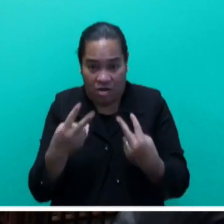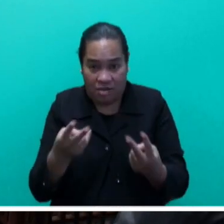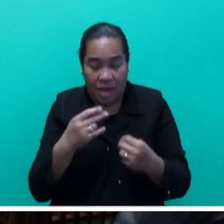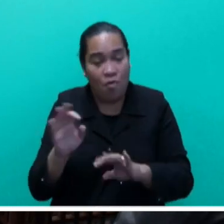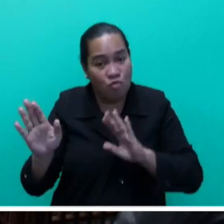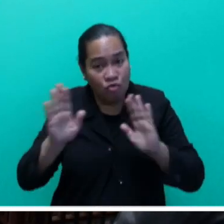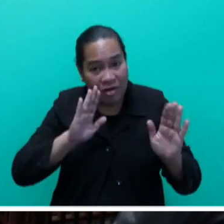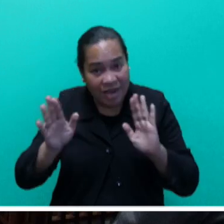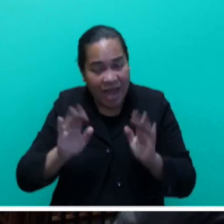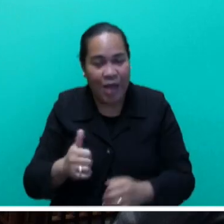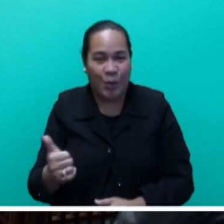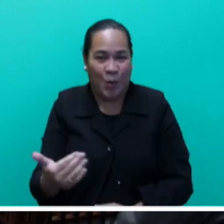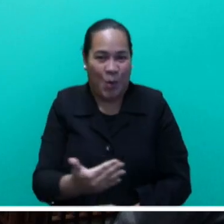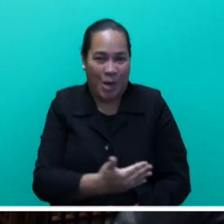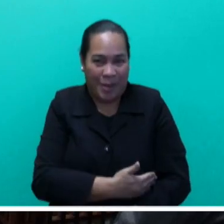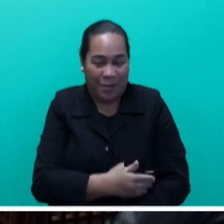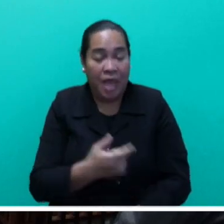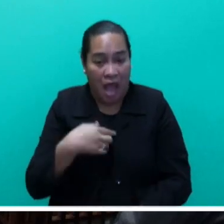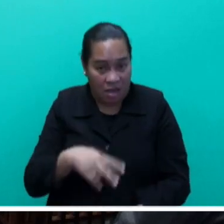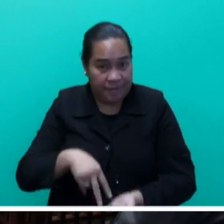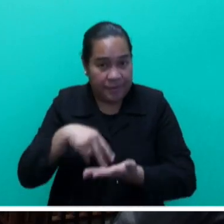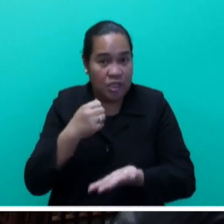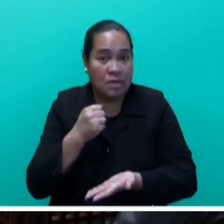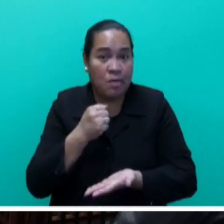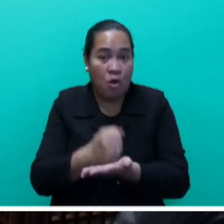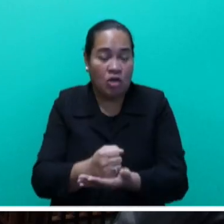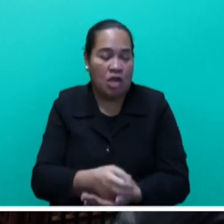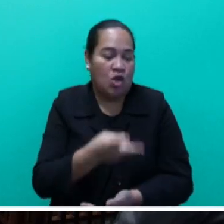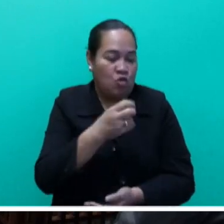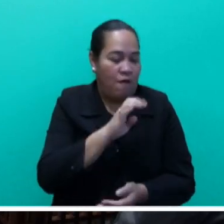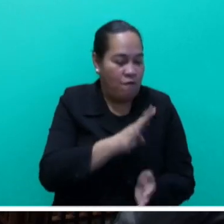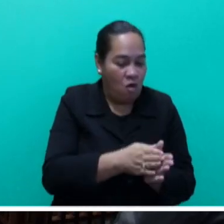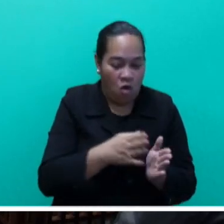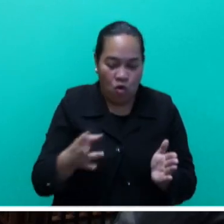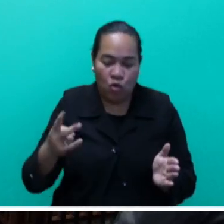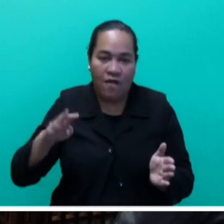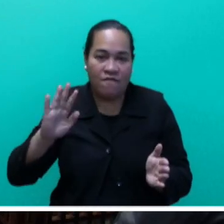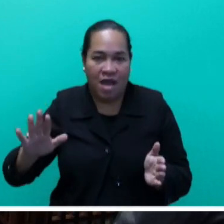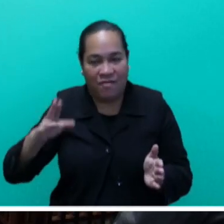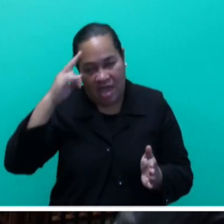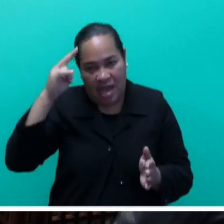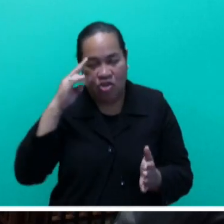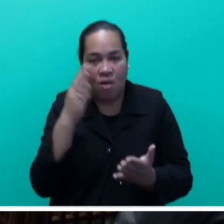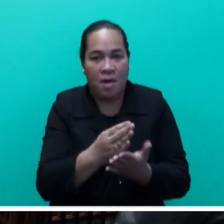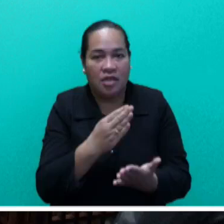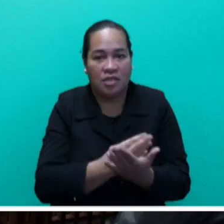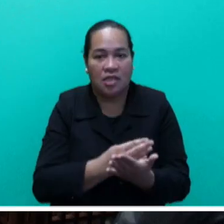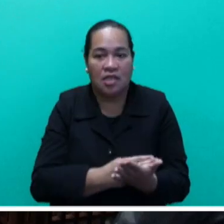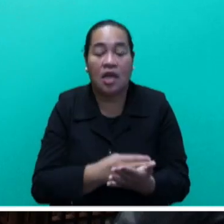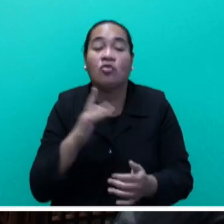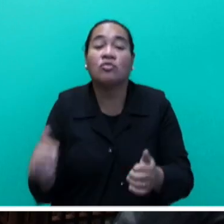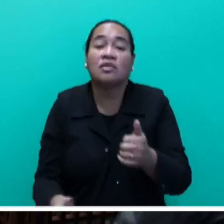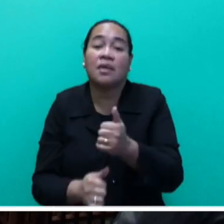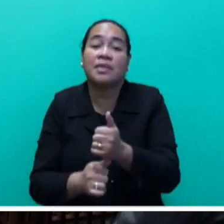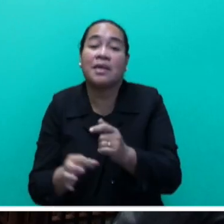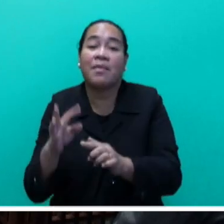morning. I rise in support of the 2024-25 National Budget delivered by the Deputy Prime Minister and Minister